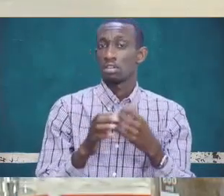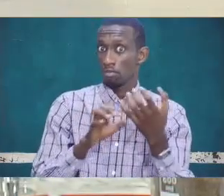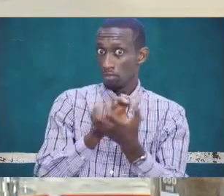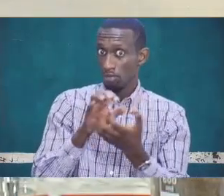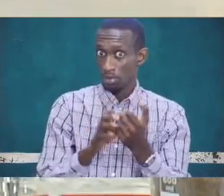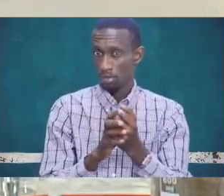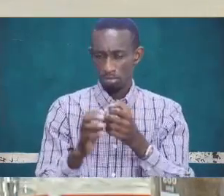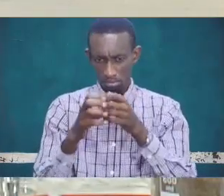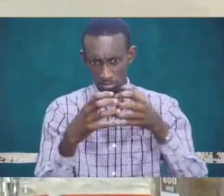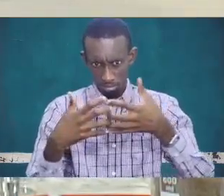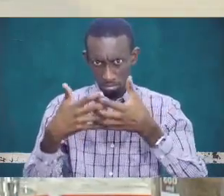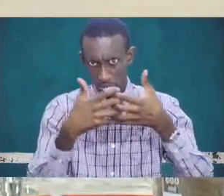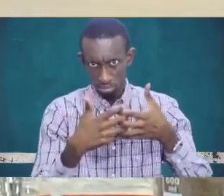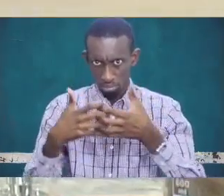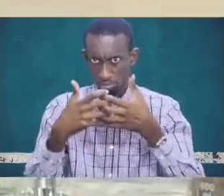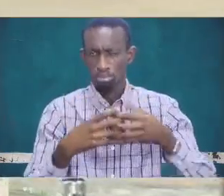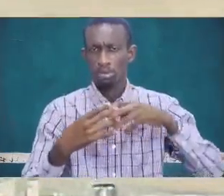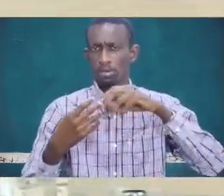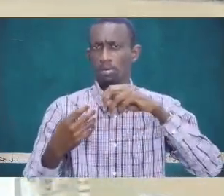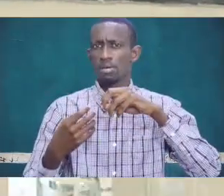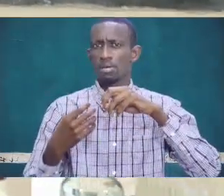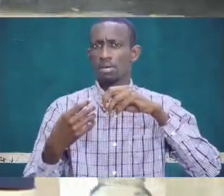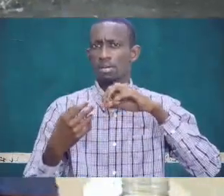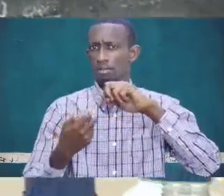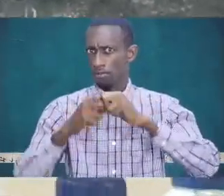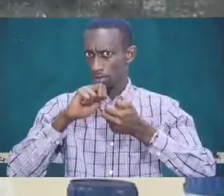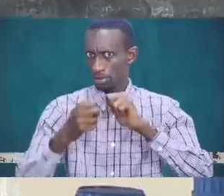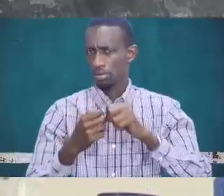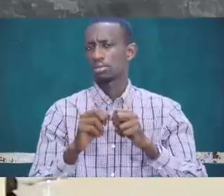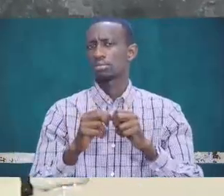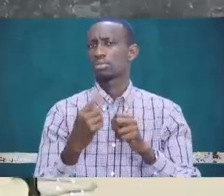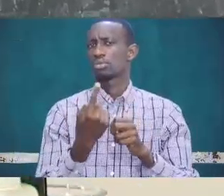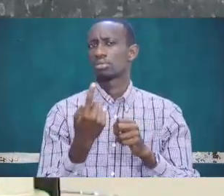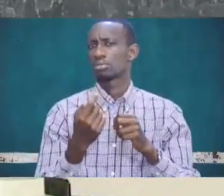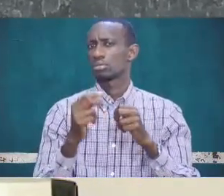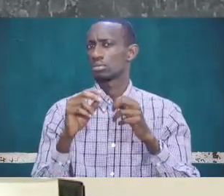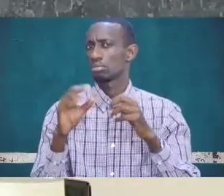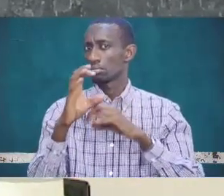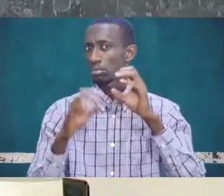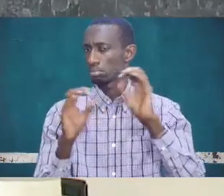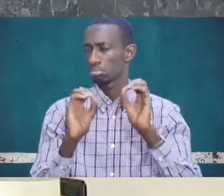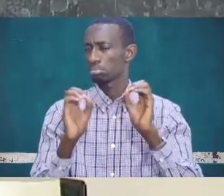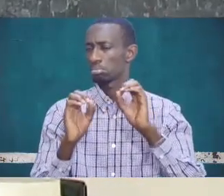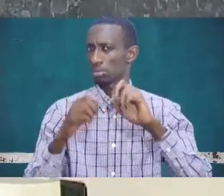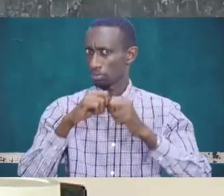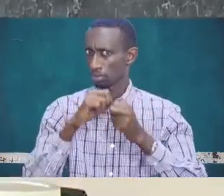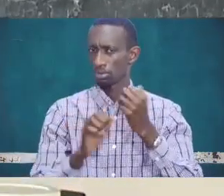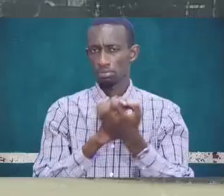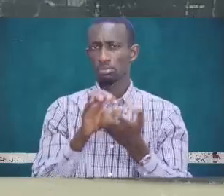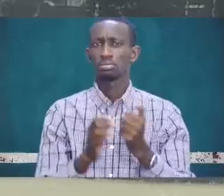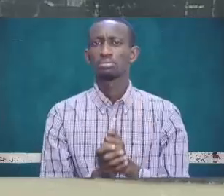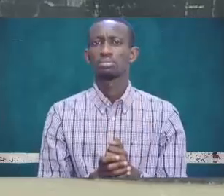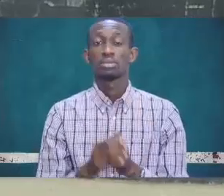and not chemically combined together. So substances that contain components,